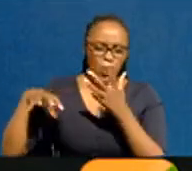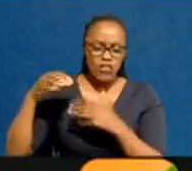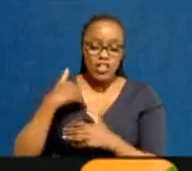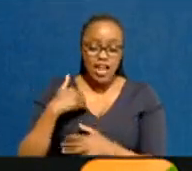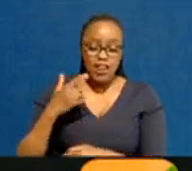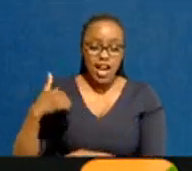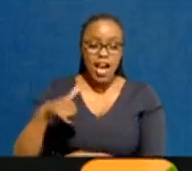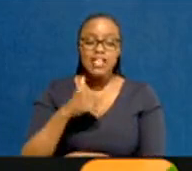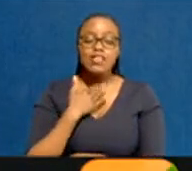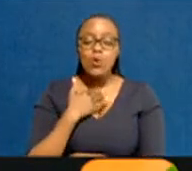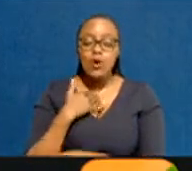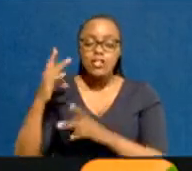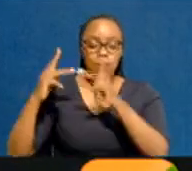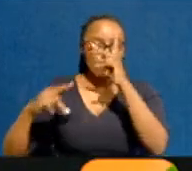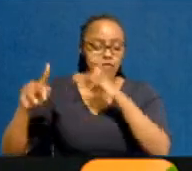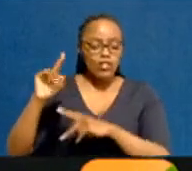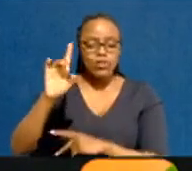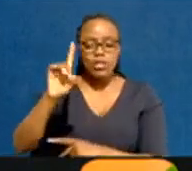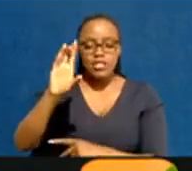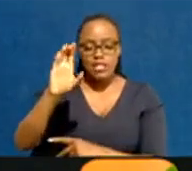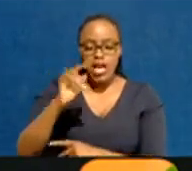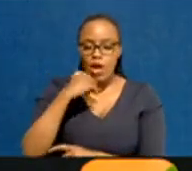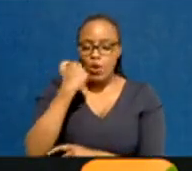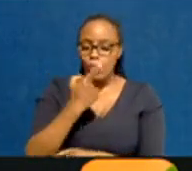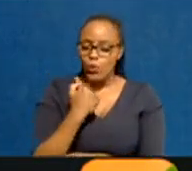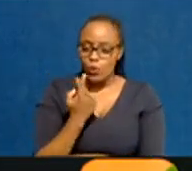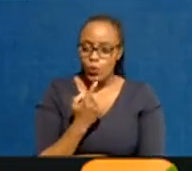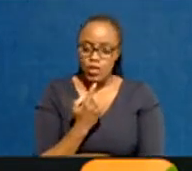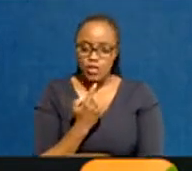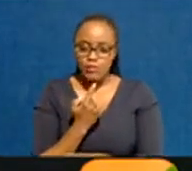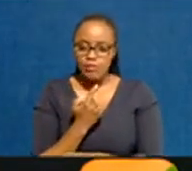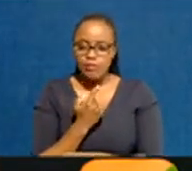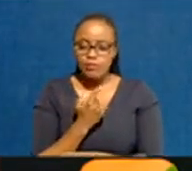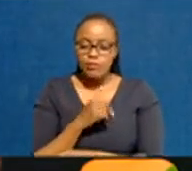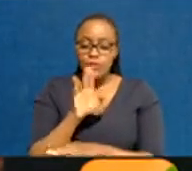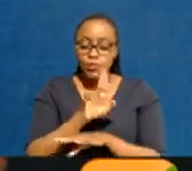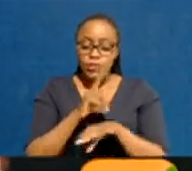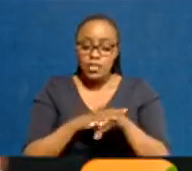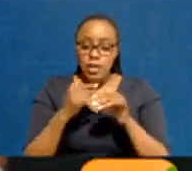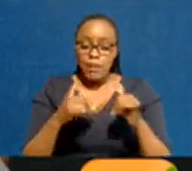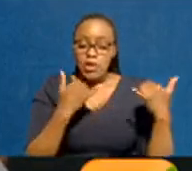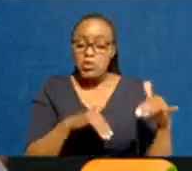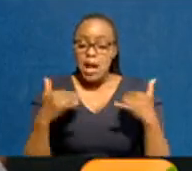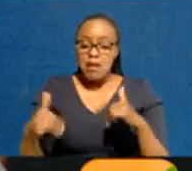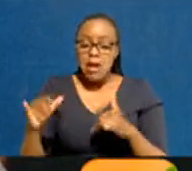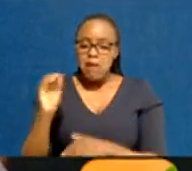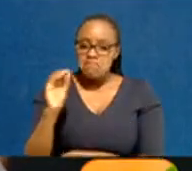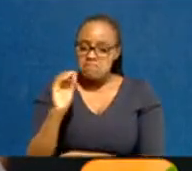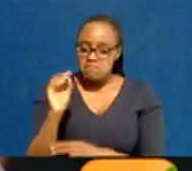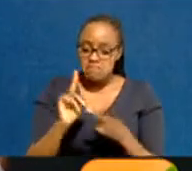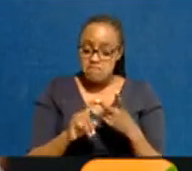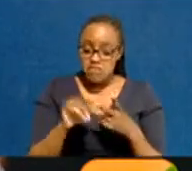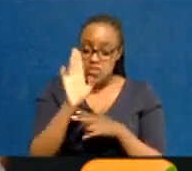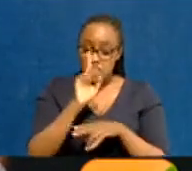We want a professional DCI who will not spend his time on drama, who will not